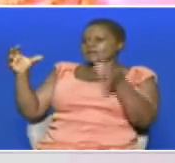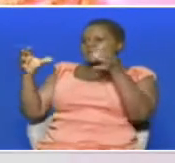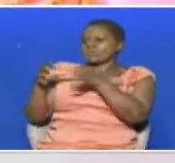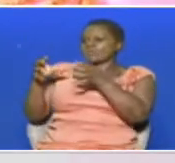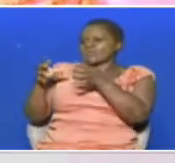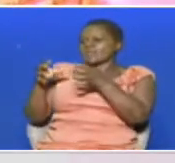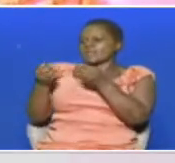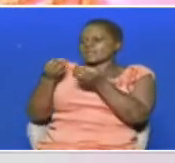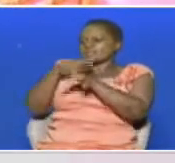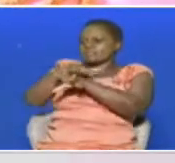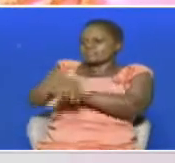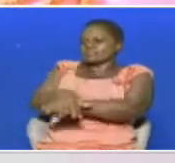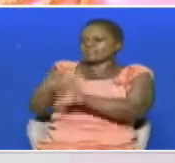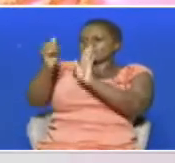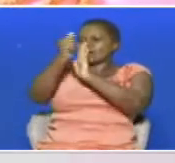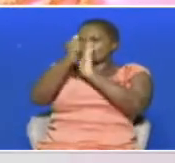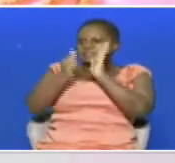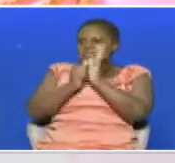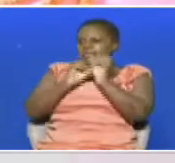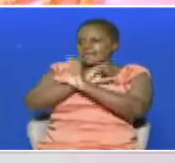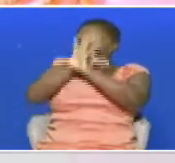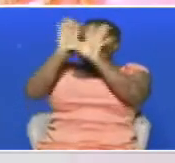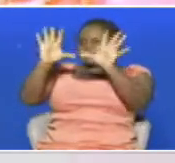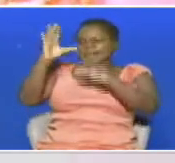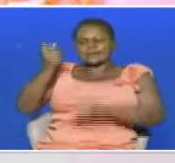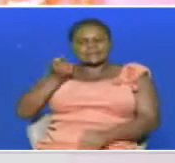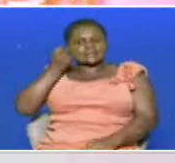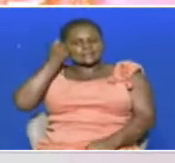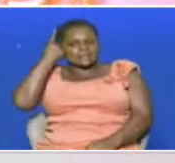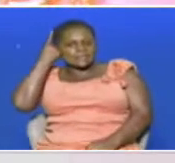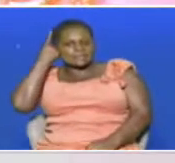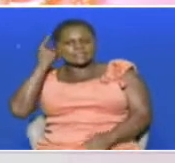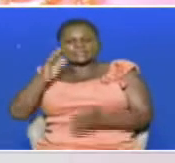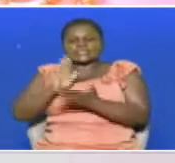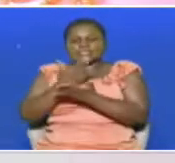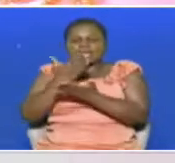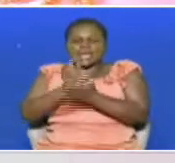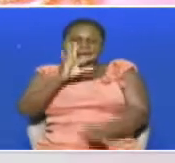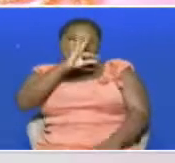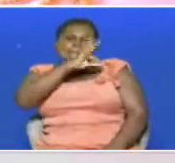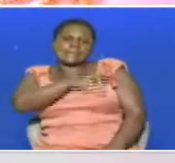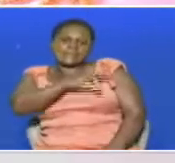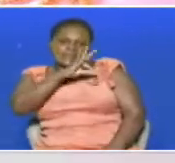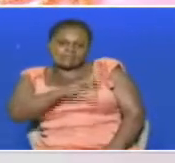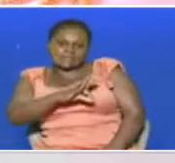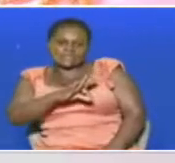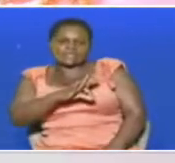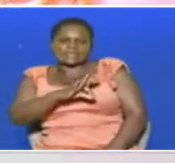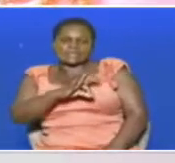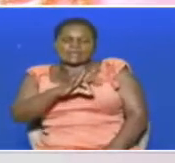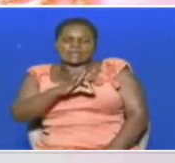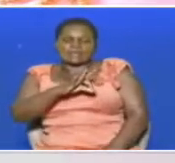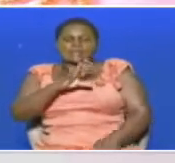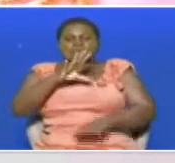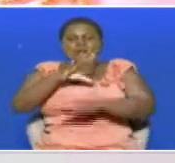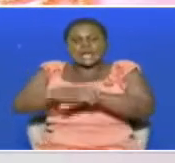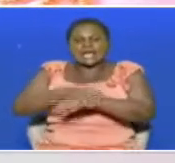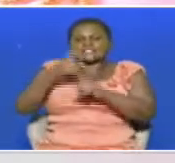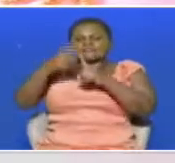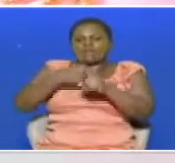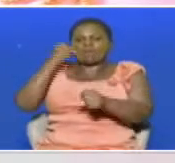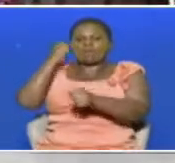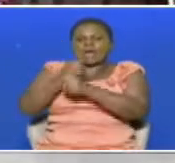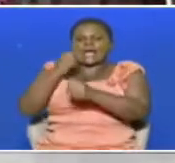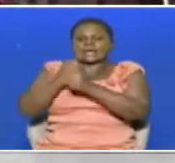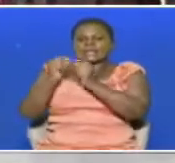integration agenda, and a clear understanding of the shared benefits that come from